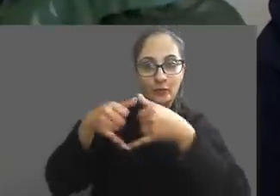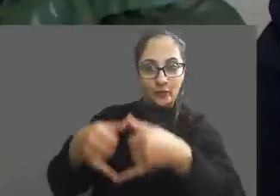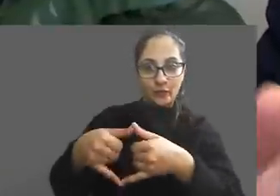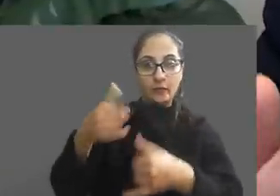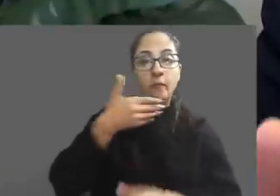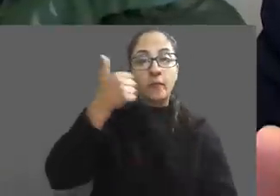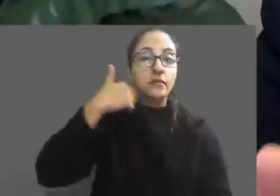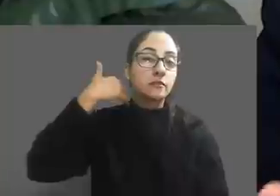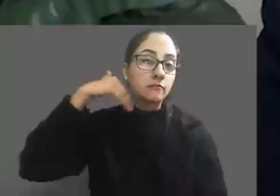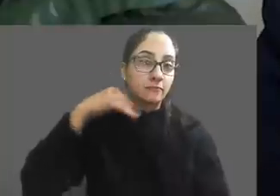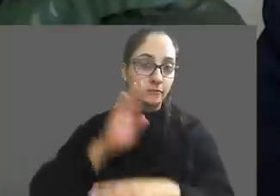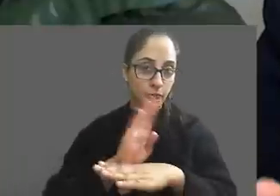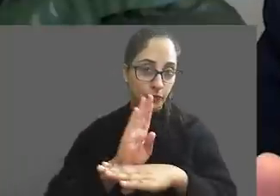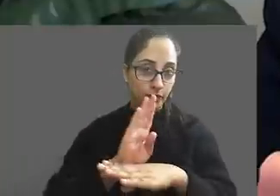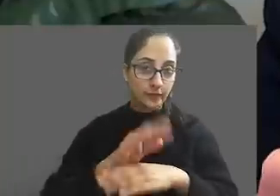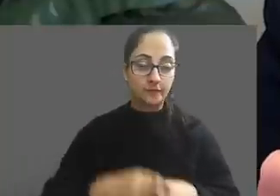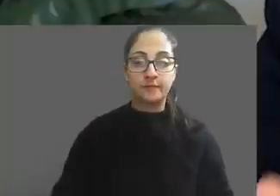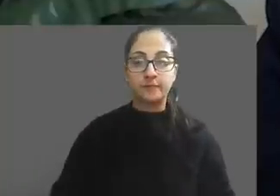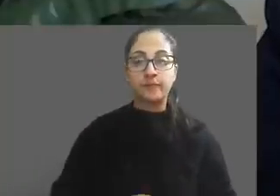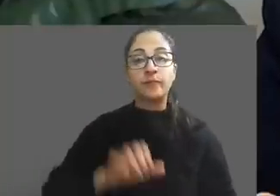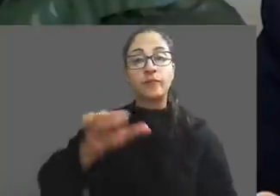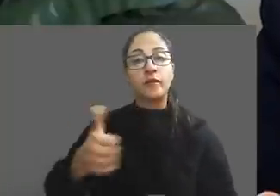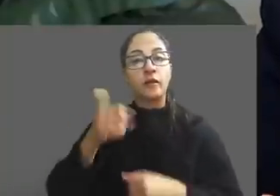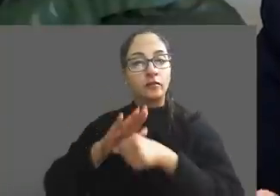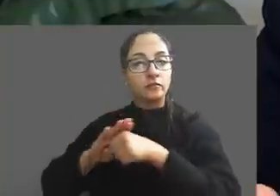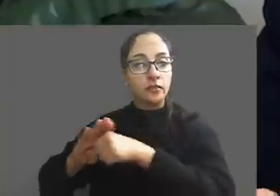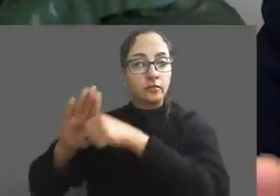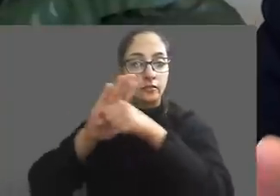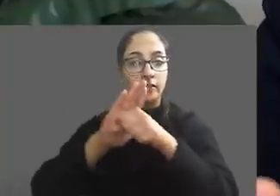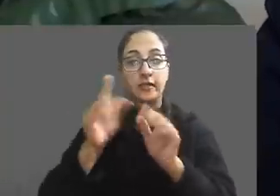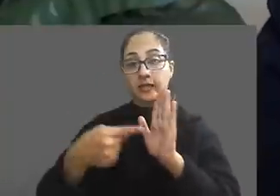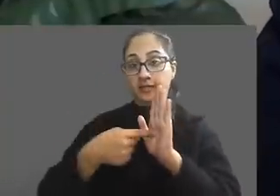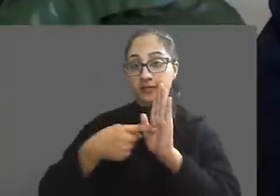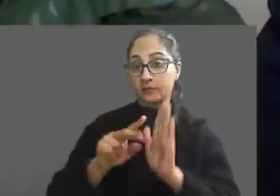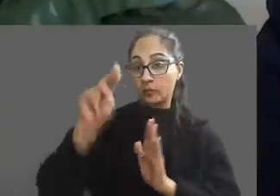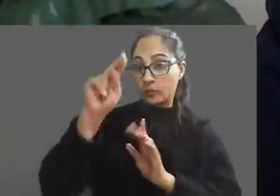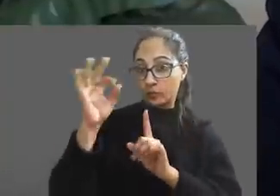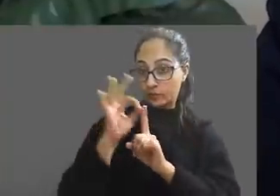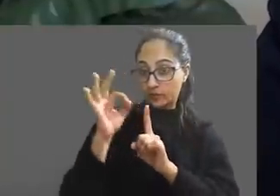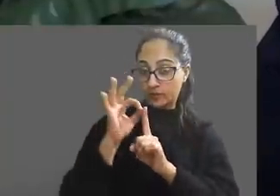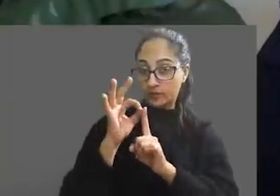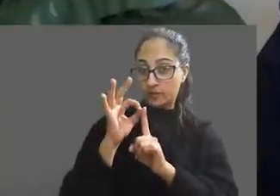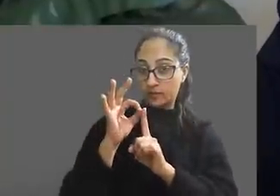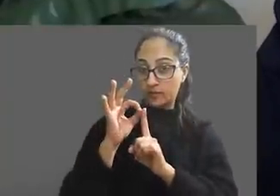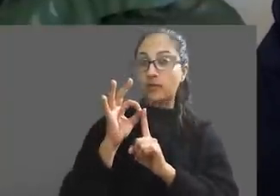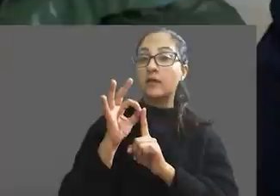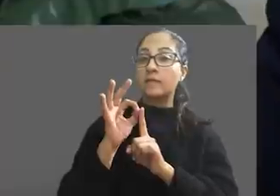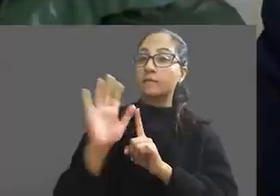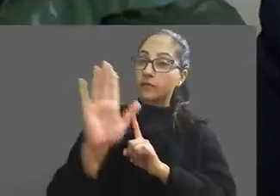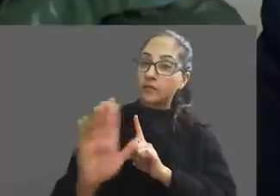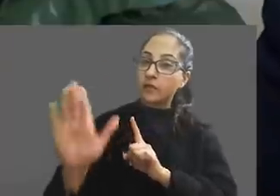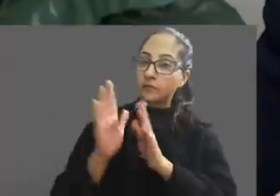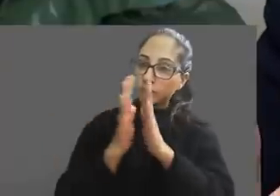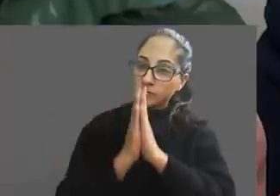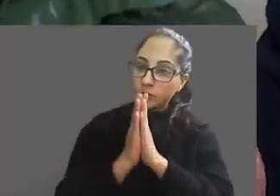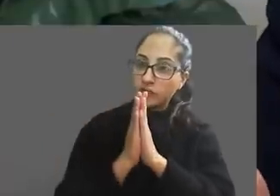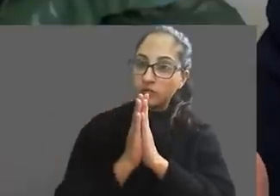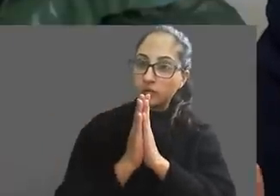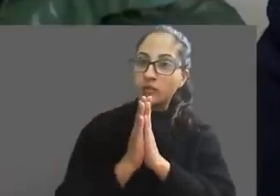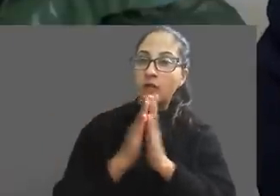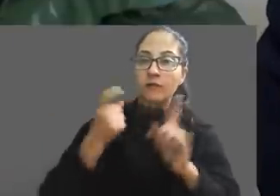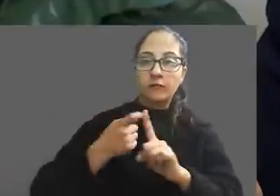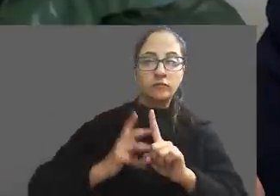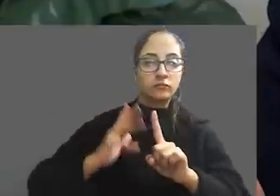Ey to amur zagaw bakshande, ma siyaru zagaru lakshande, ey zi to